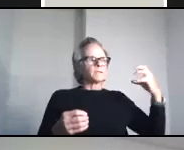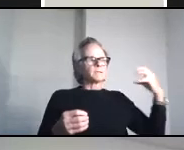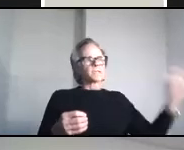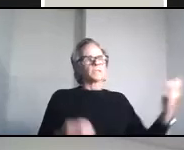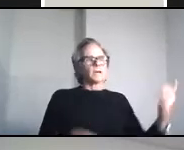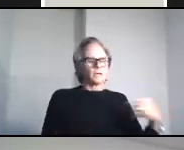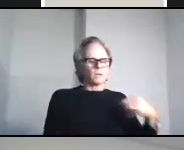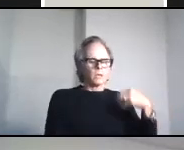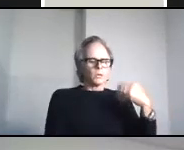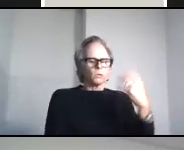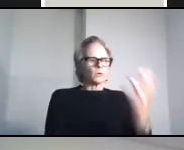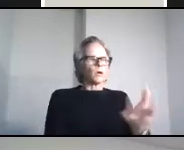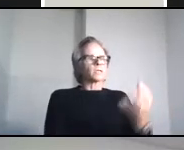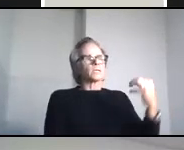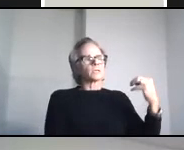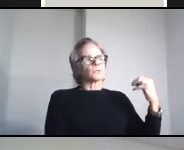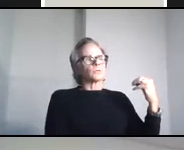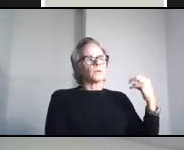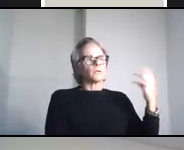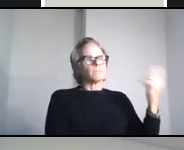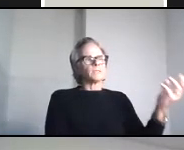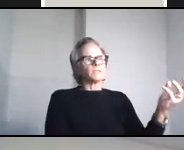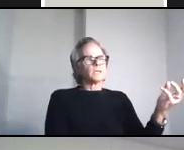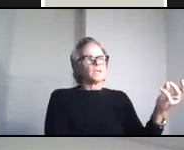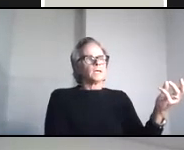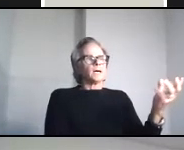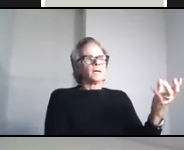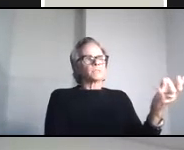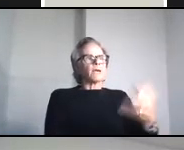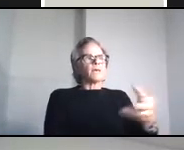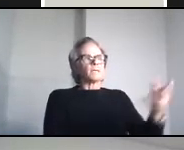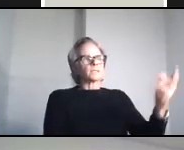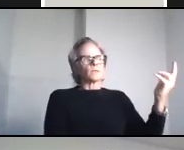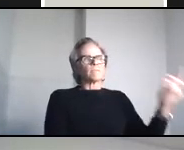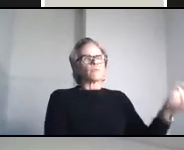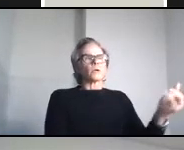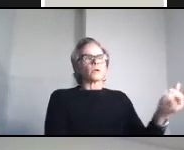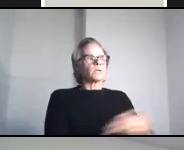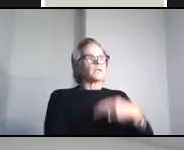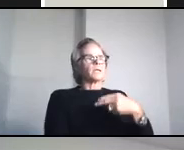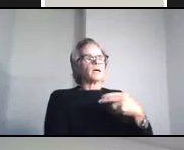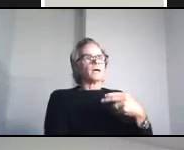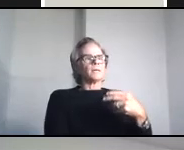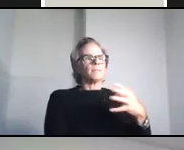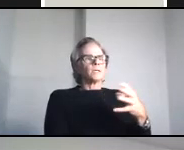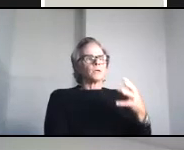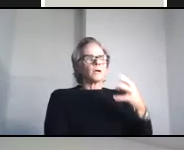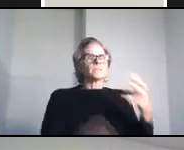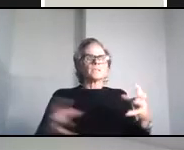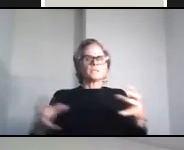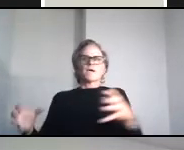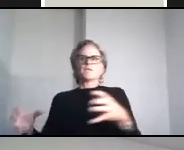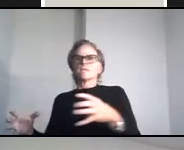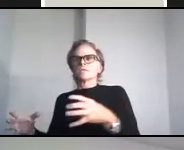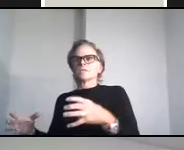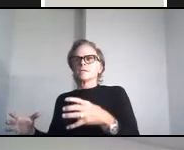be textile or architecture, whether it be ceramics or embroidery. You can see